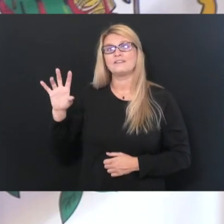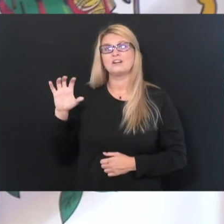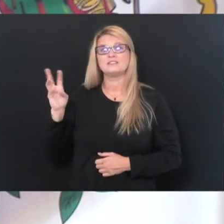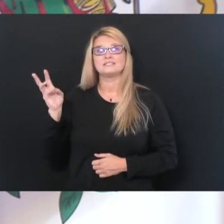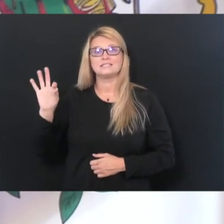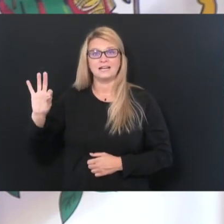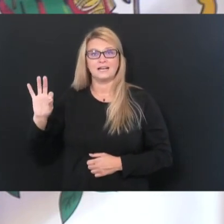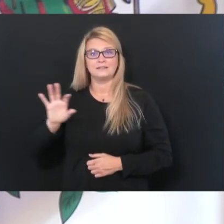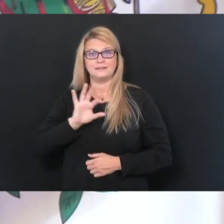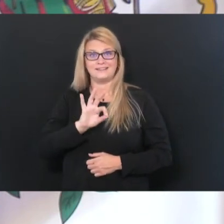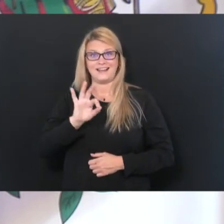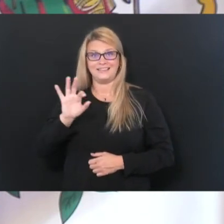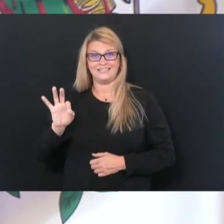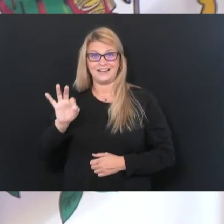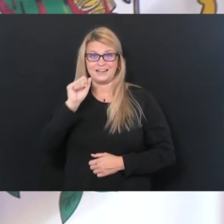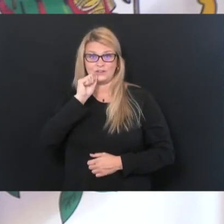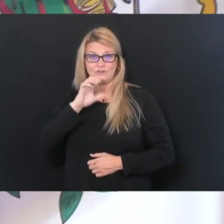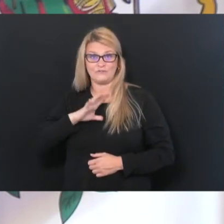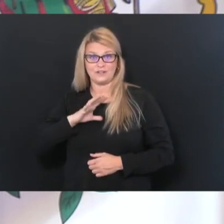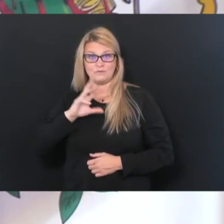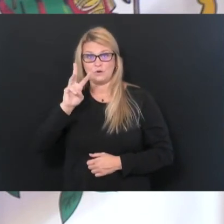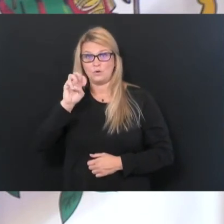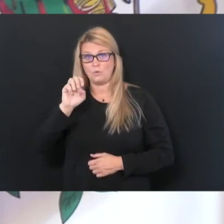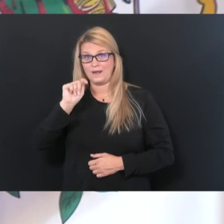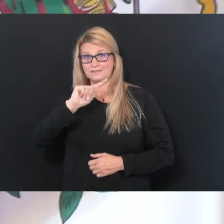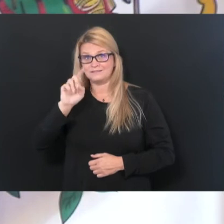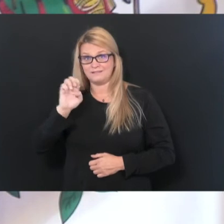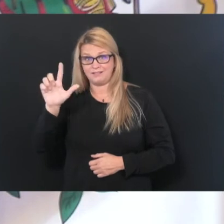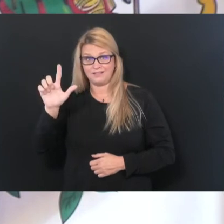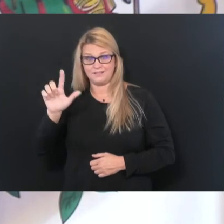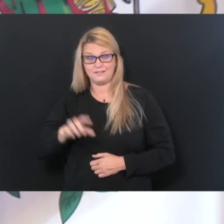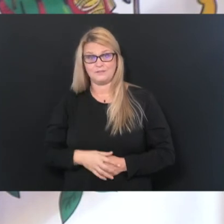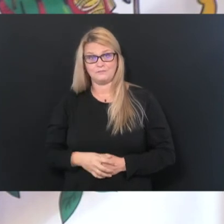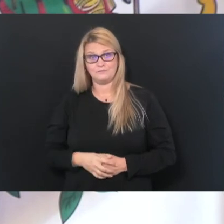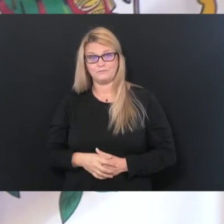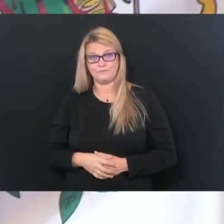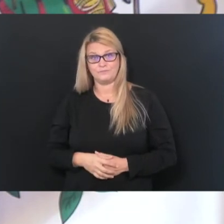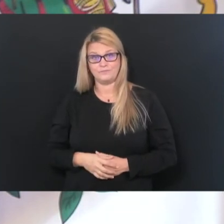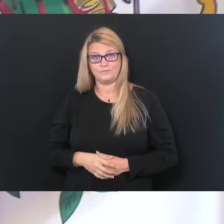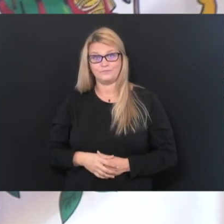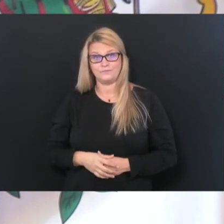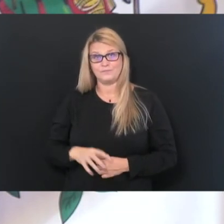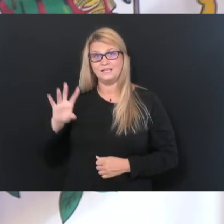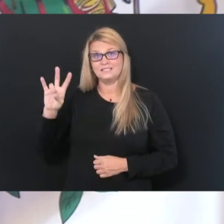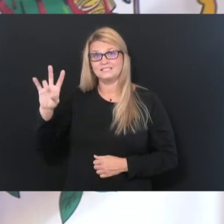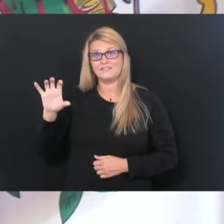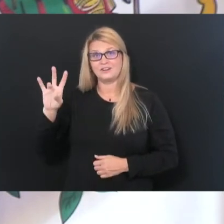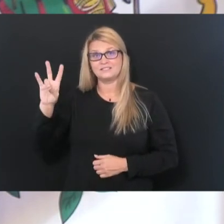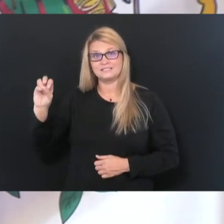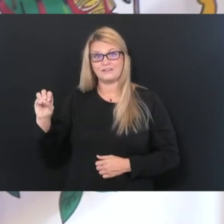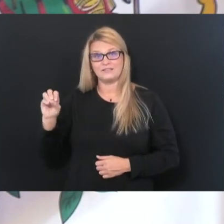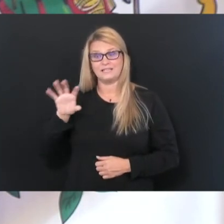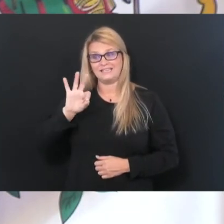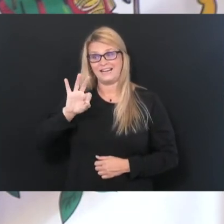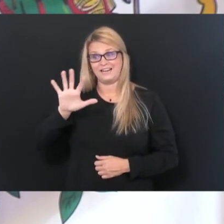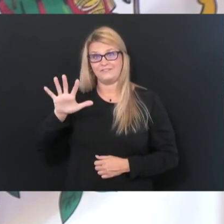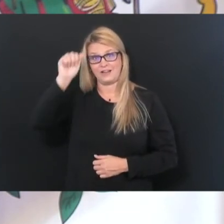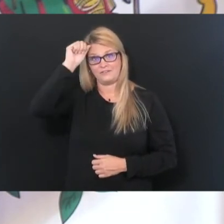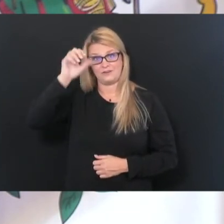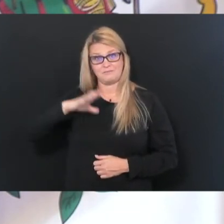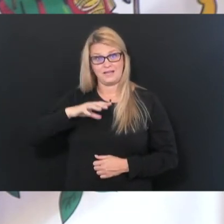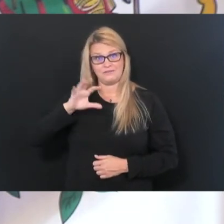death, a 99-year-old female from Wetzel County. Our 770th death, a 95-year-old male from